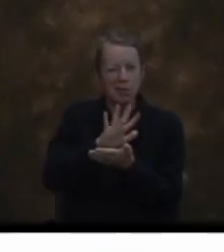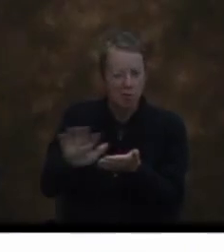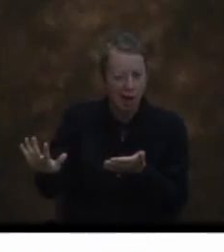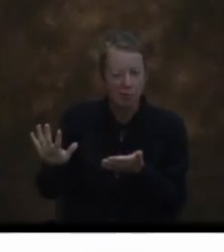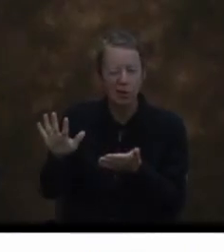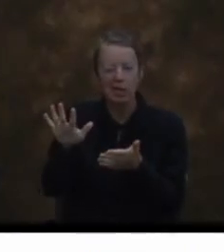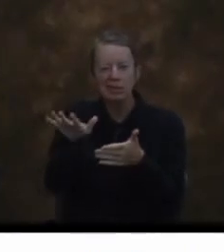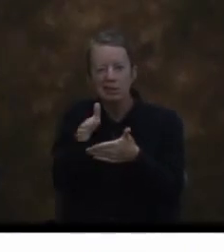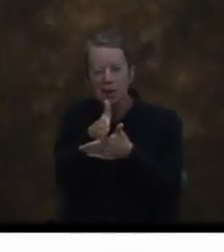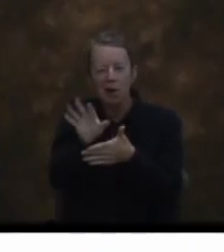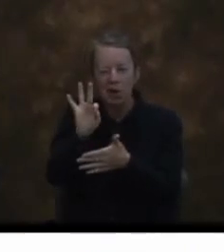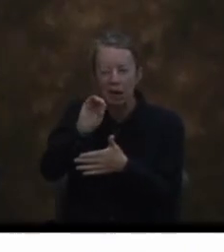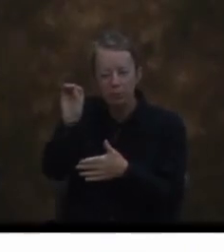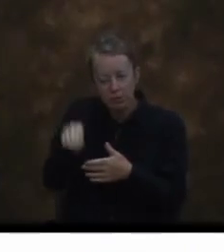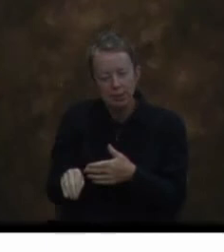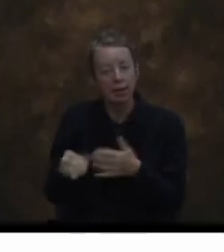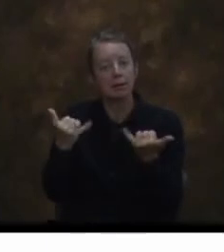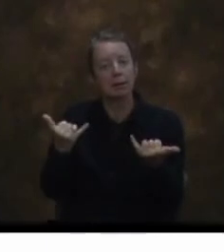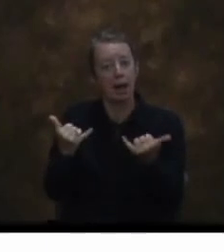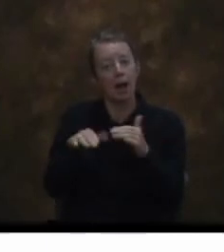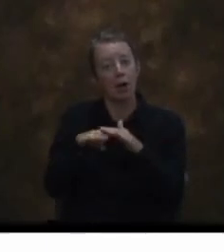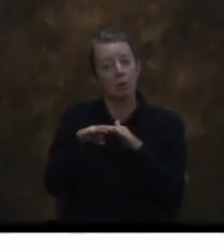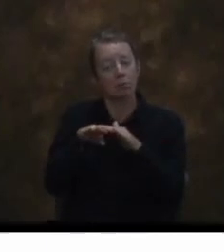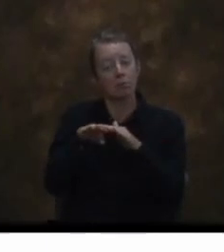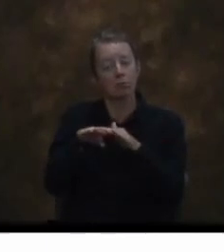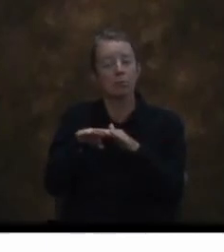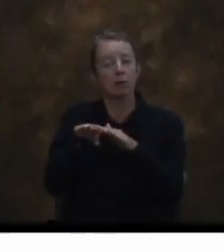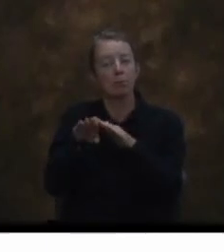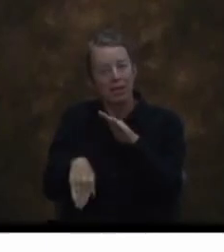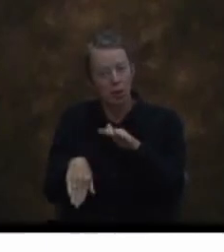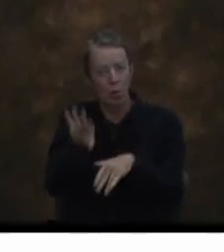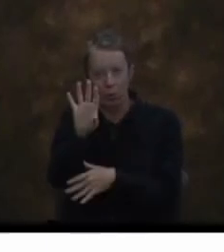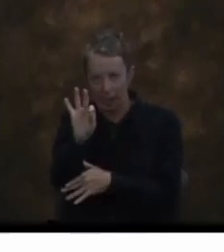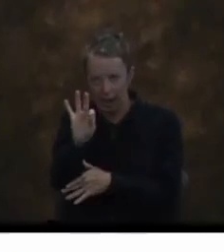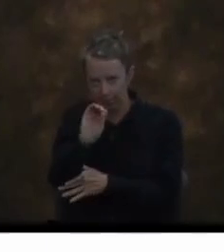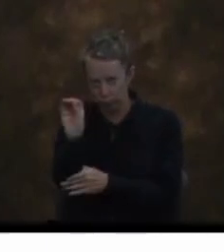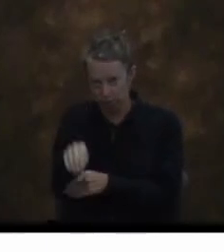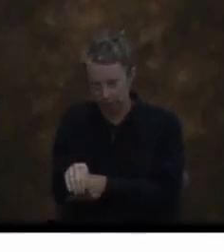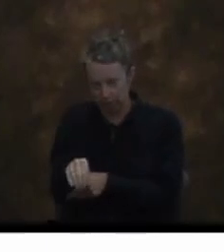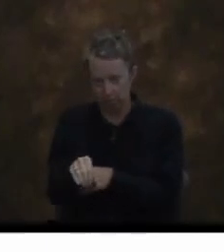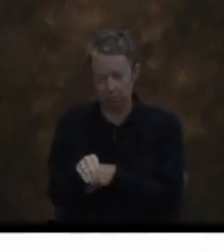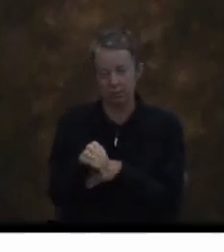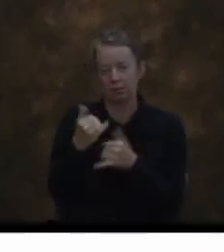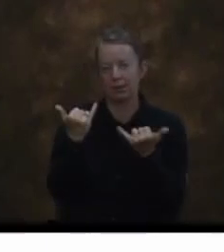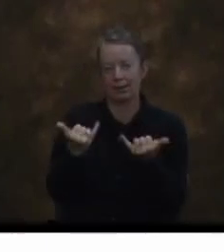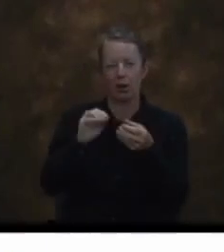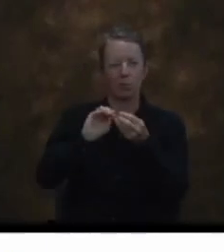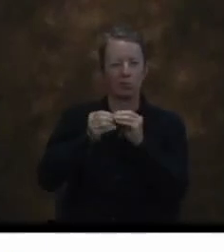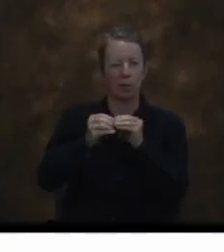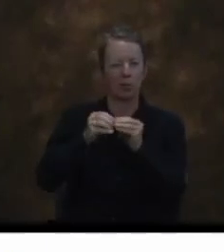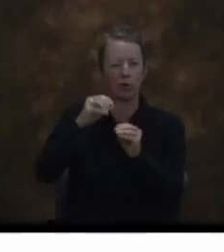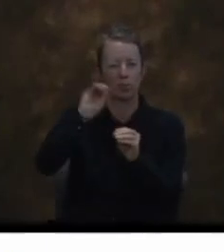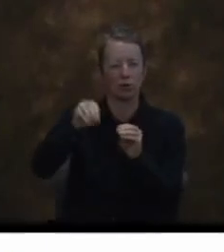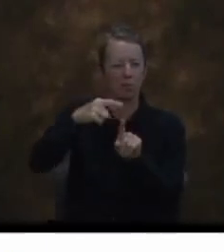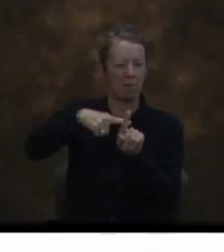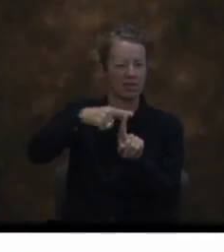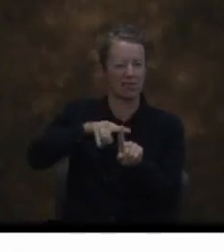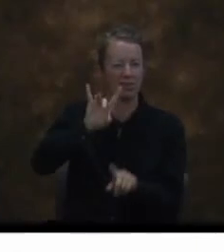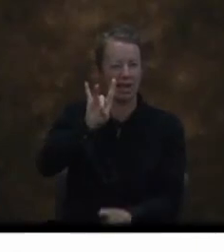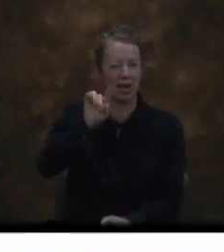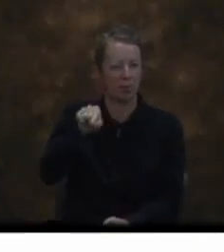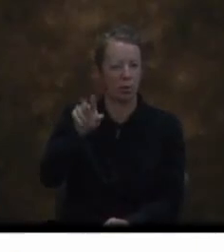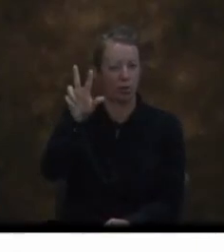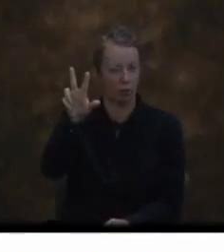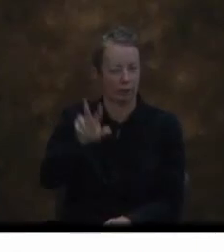mid-9s, and now we're seeing that fall below 9% and at 8.3%.